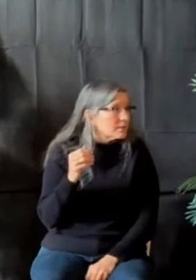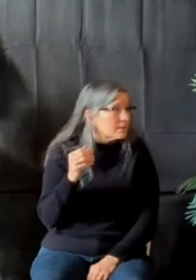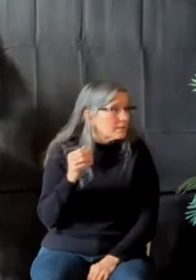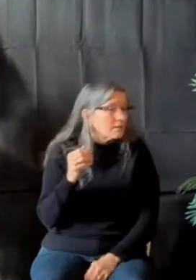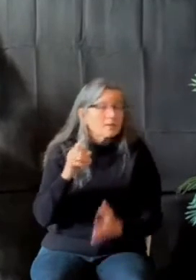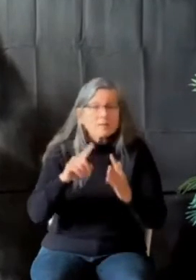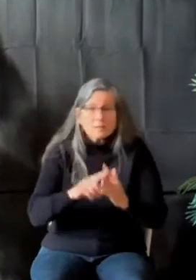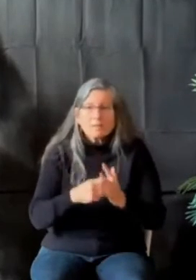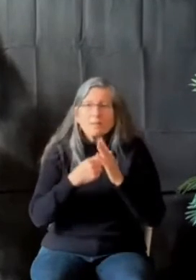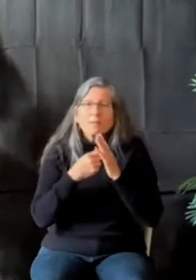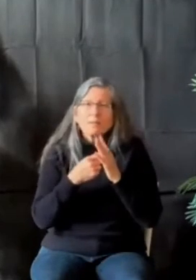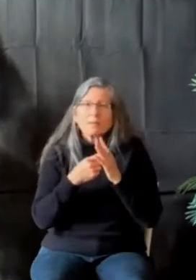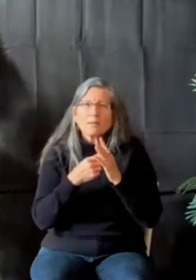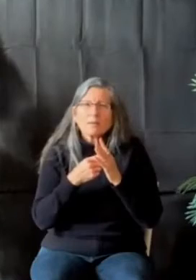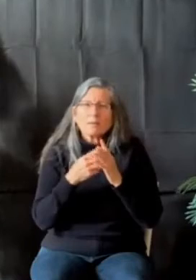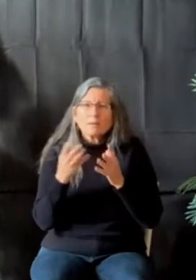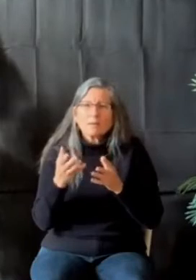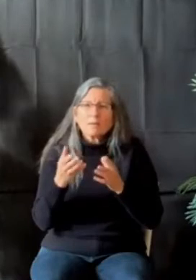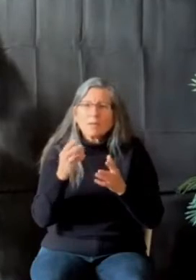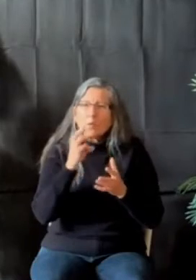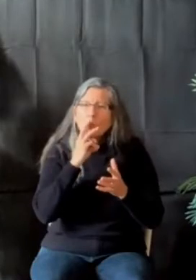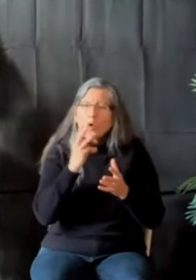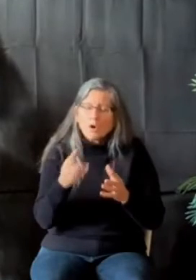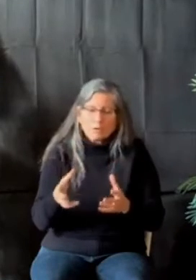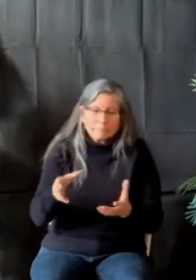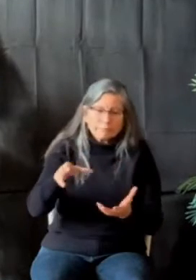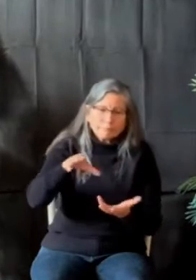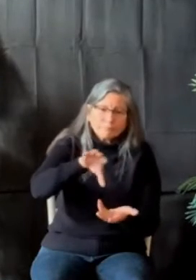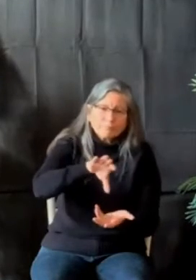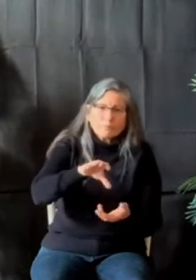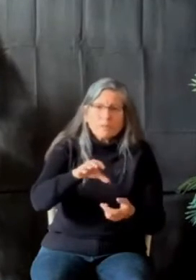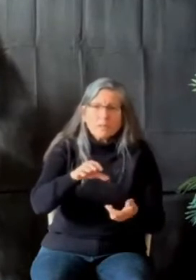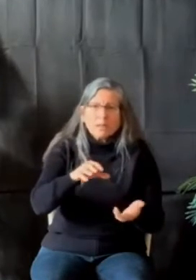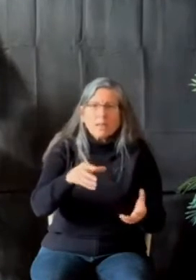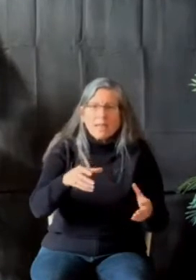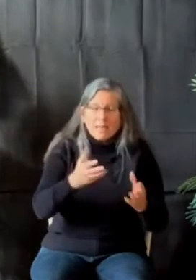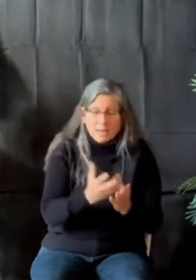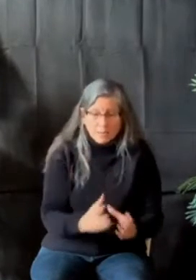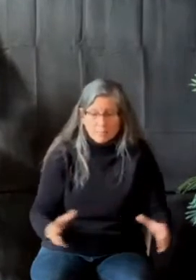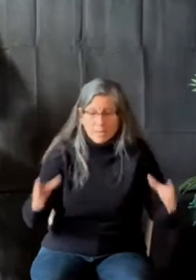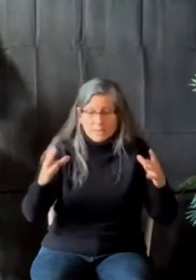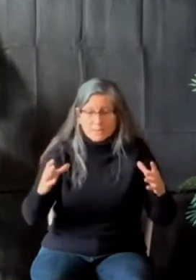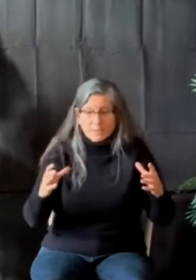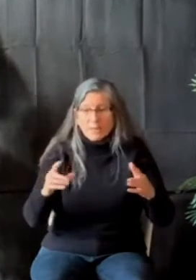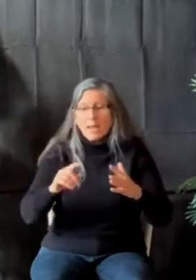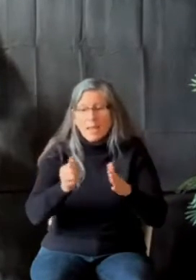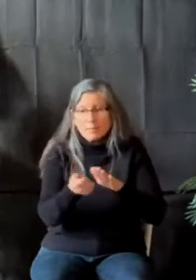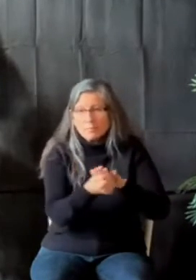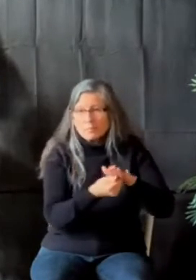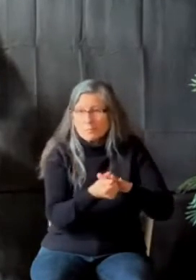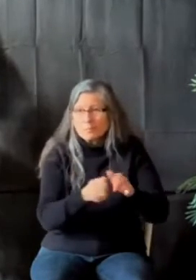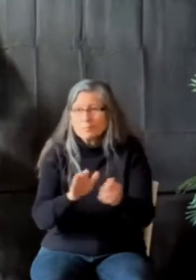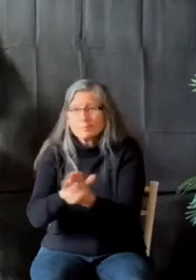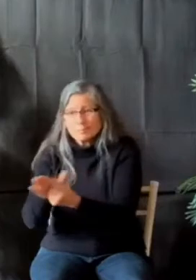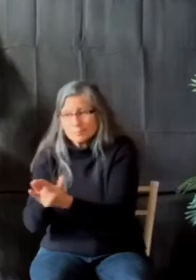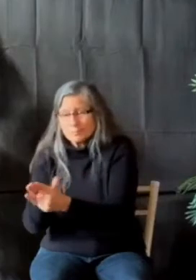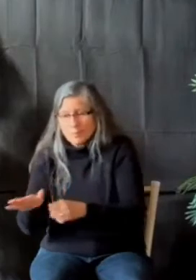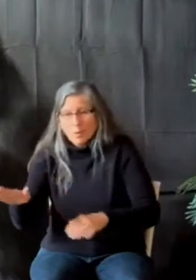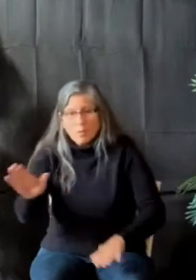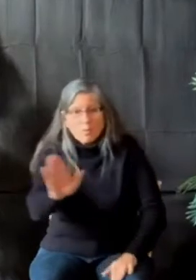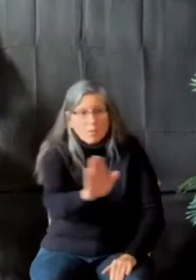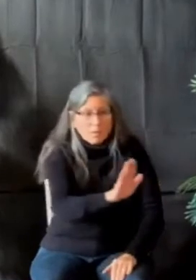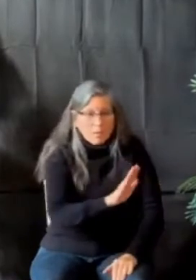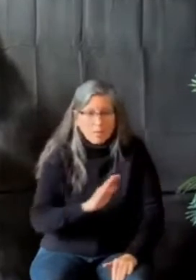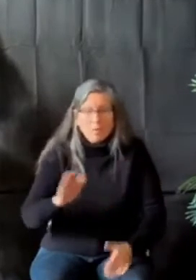And He begins to take a basin of water and He washes their feet. They're in horror. What